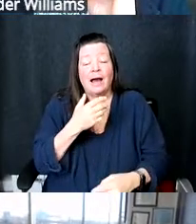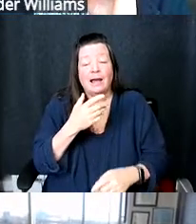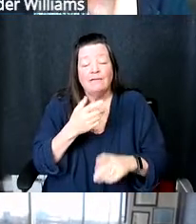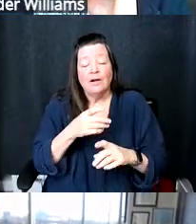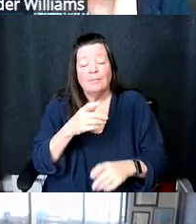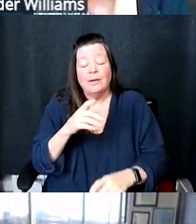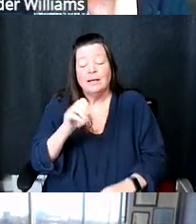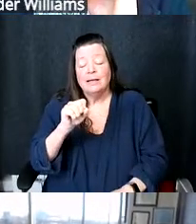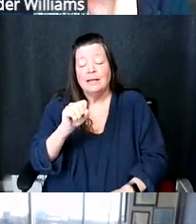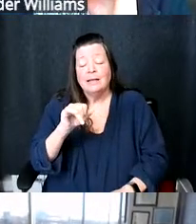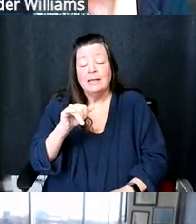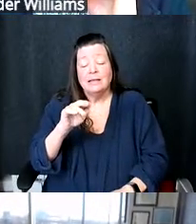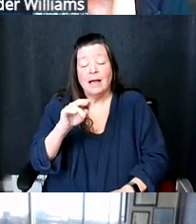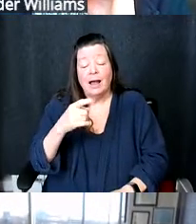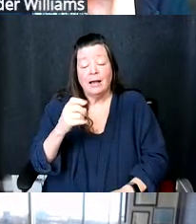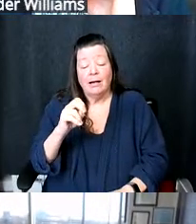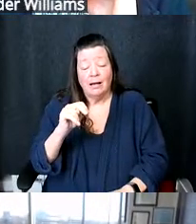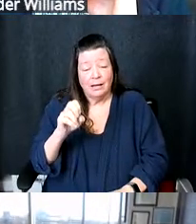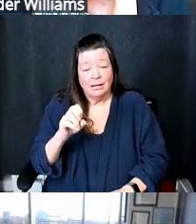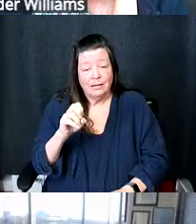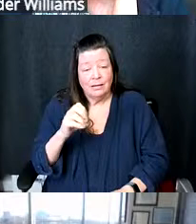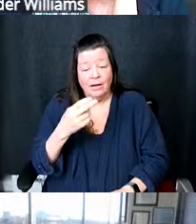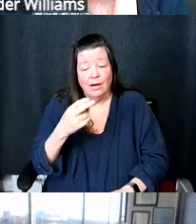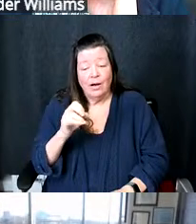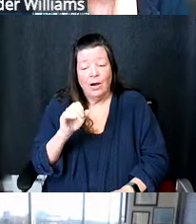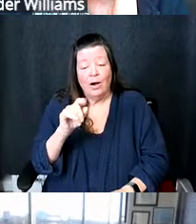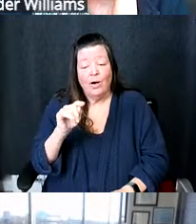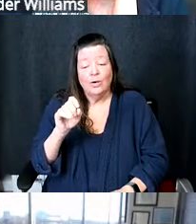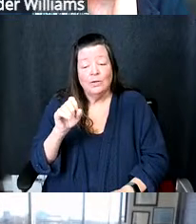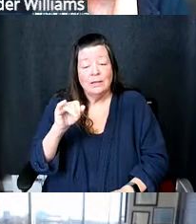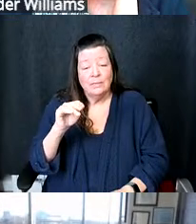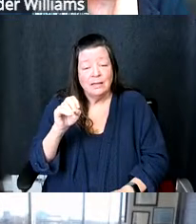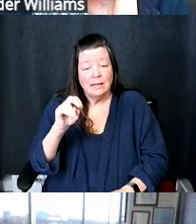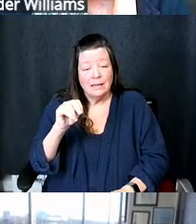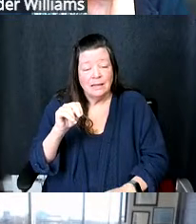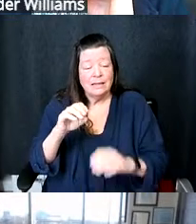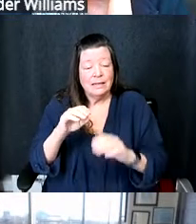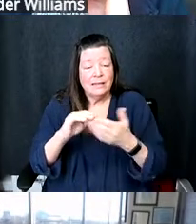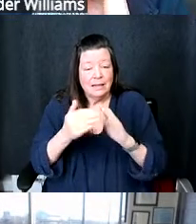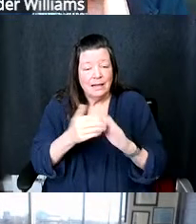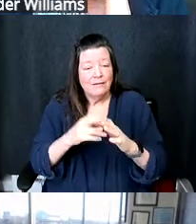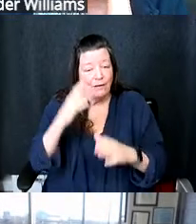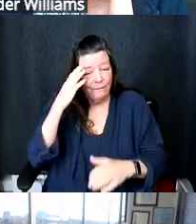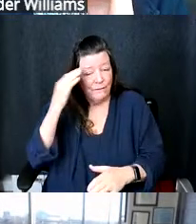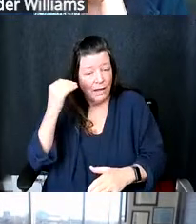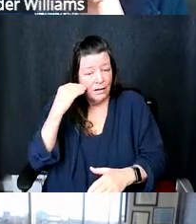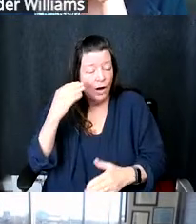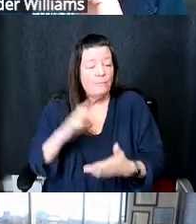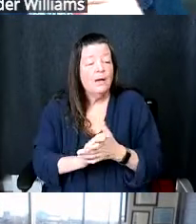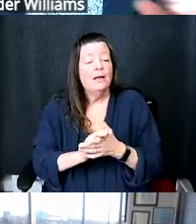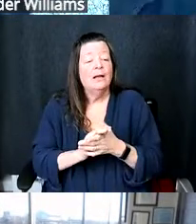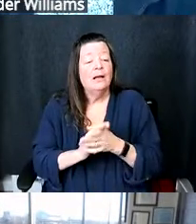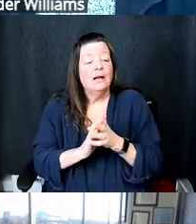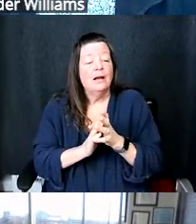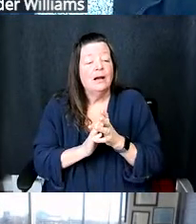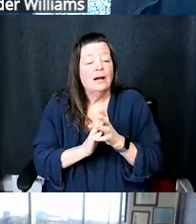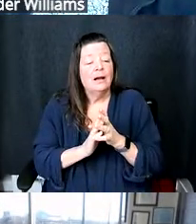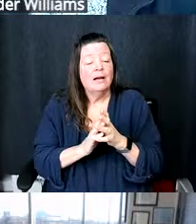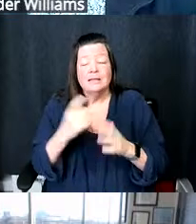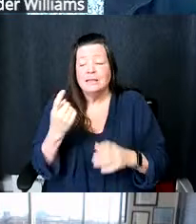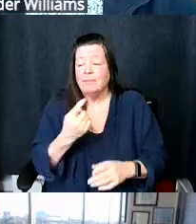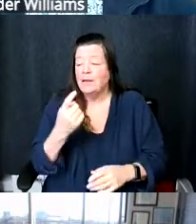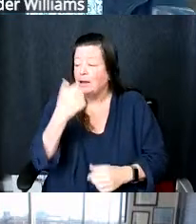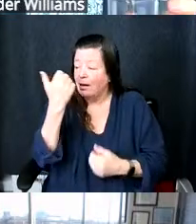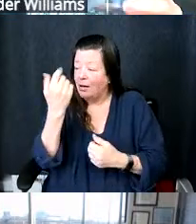it. It's such a big cultural hub in Vietnam. Something that I always remember